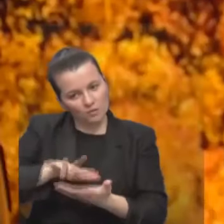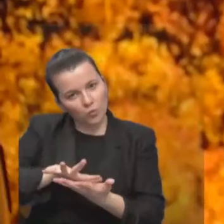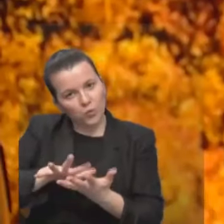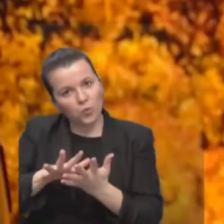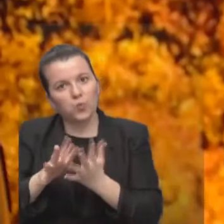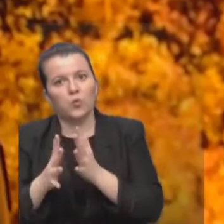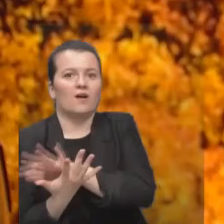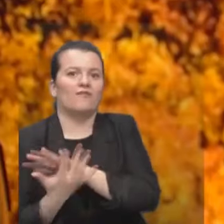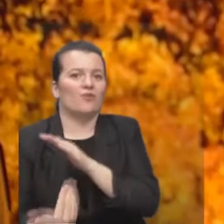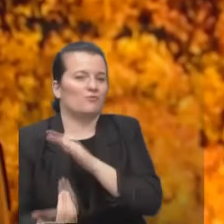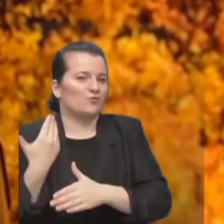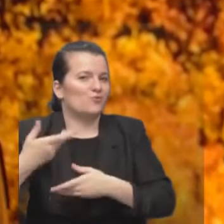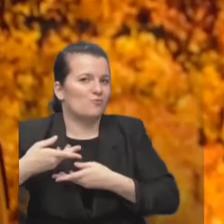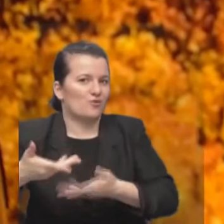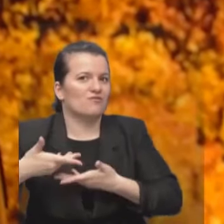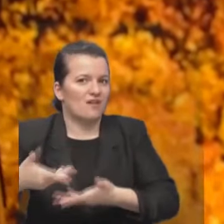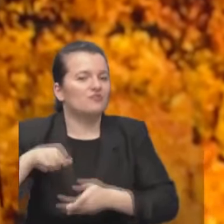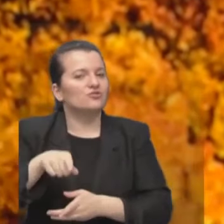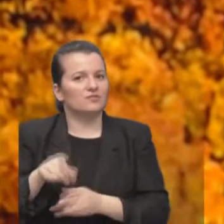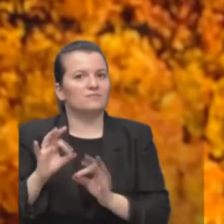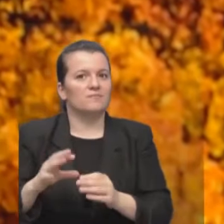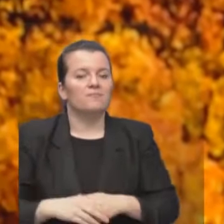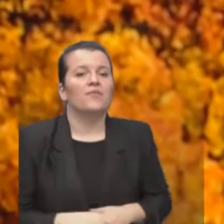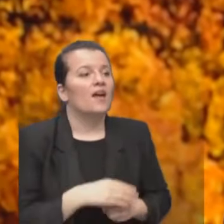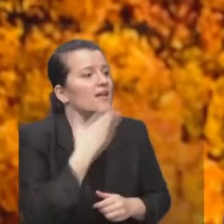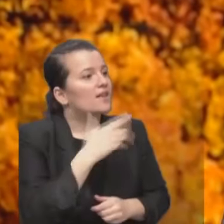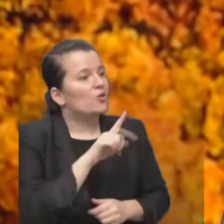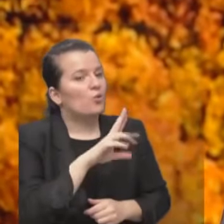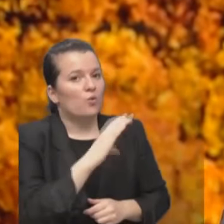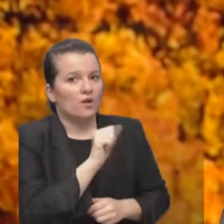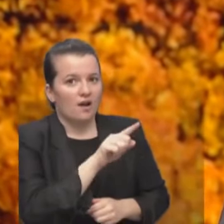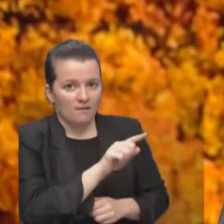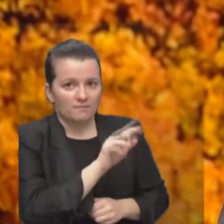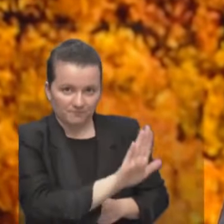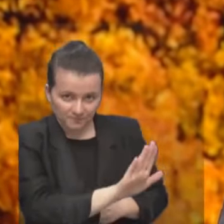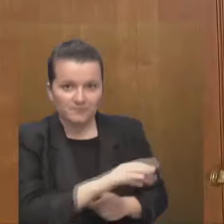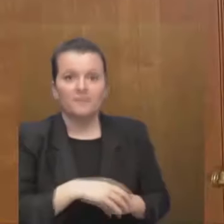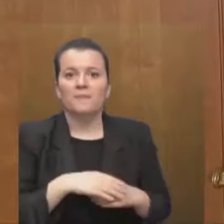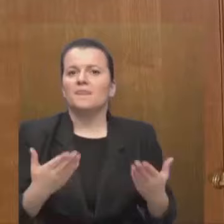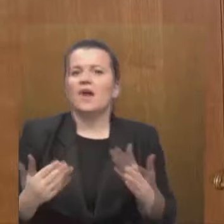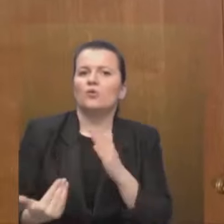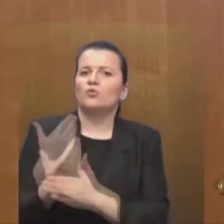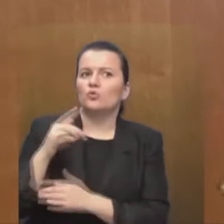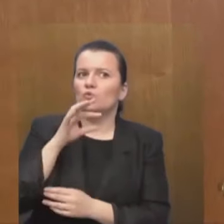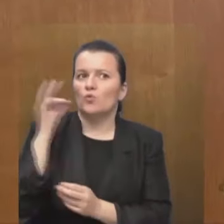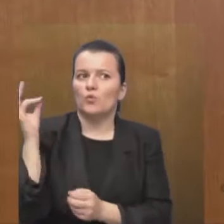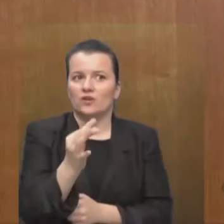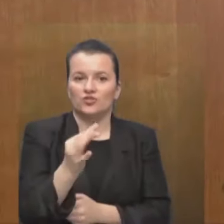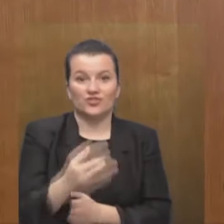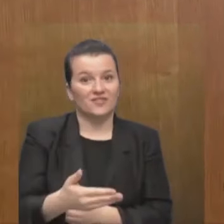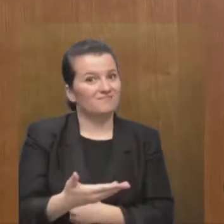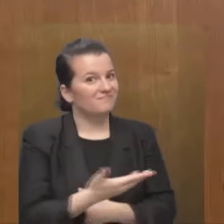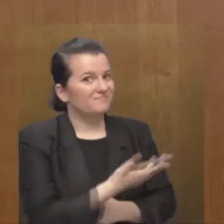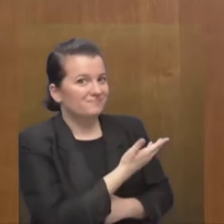much, Luca. We now have a question from Jacques Léger from the Shareholders Advisory